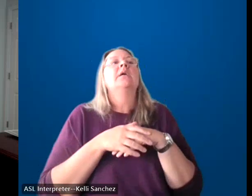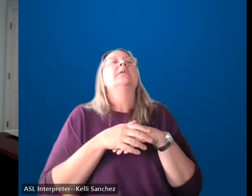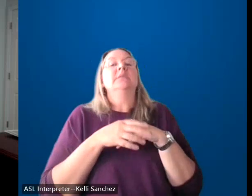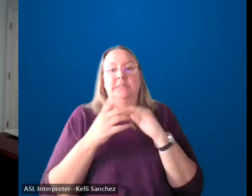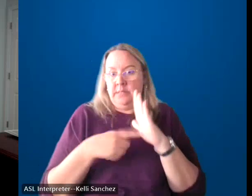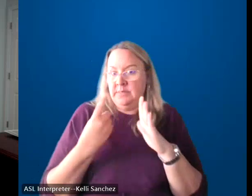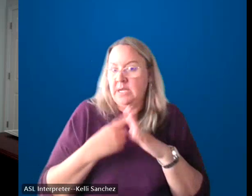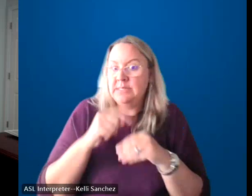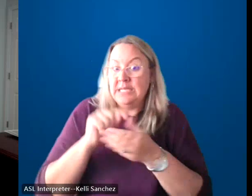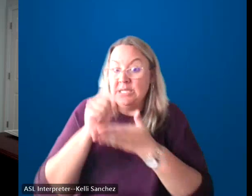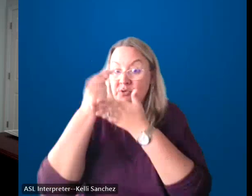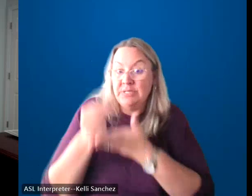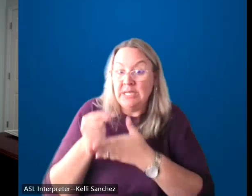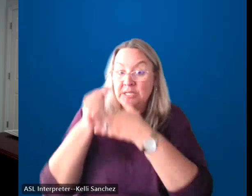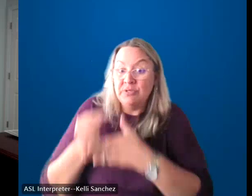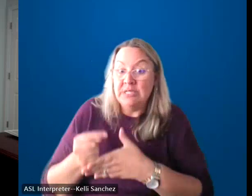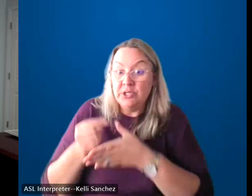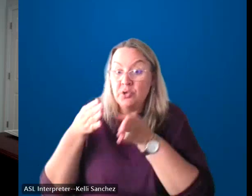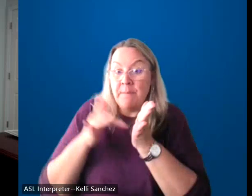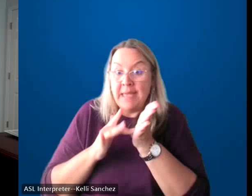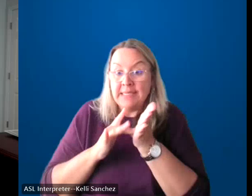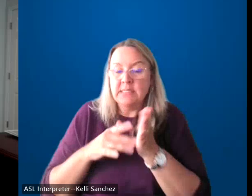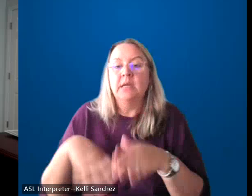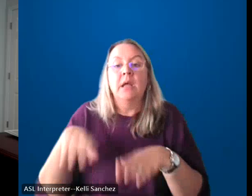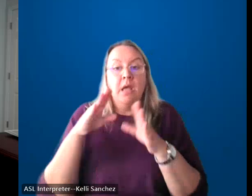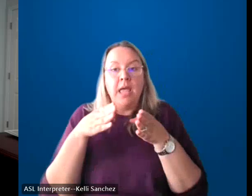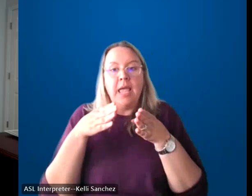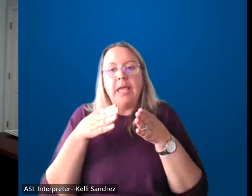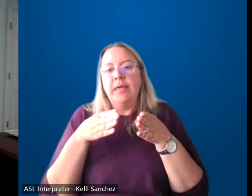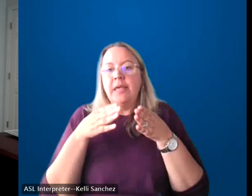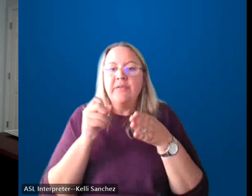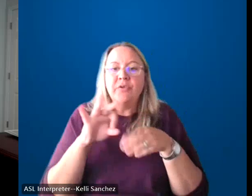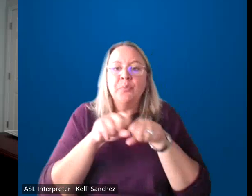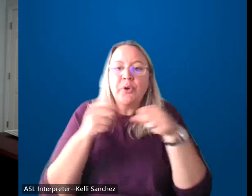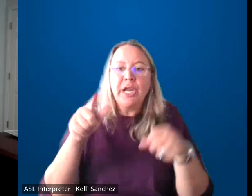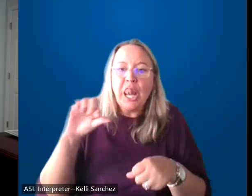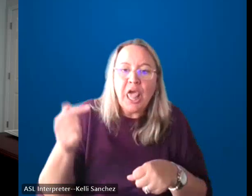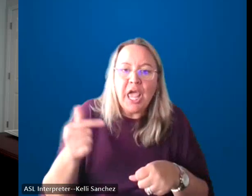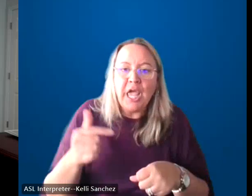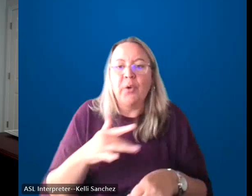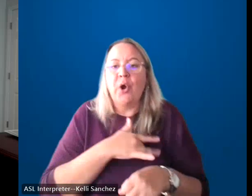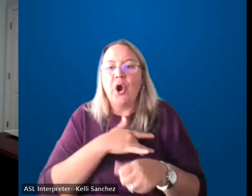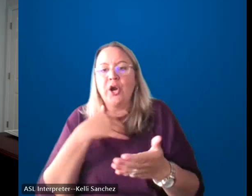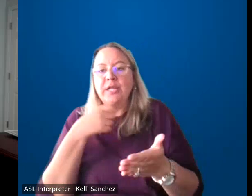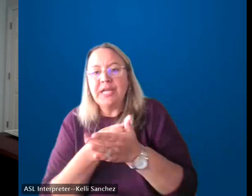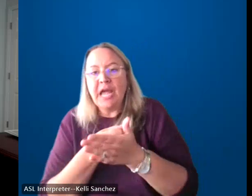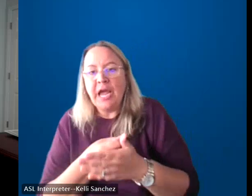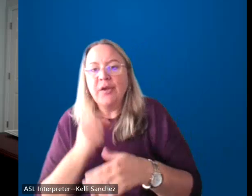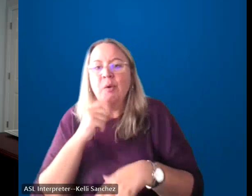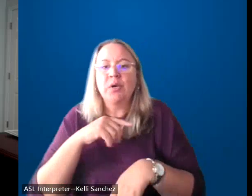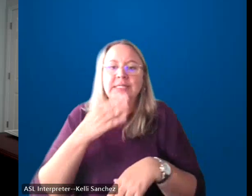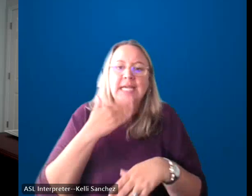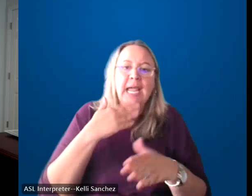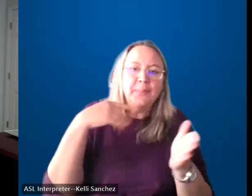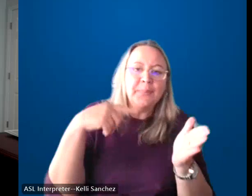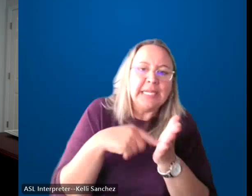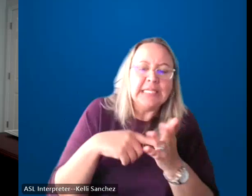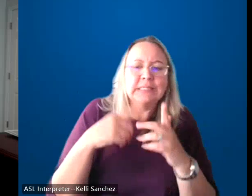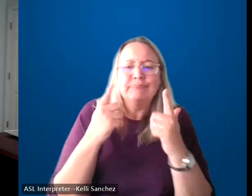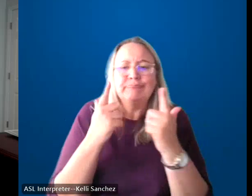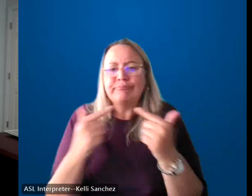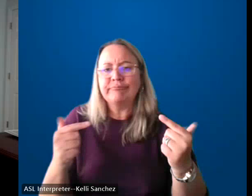in traditional medicine, the pathway for a broken leg or the pathway for a heart attack or the pathway for diabetes, these are